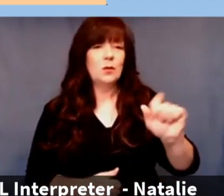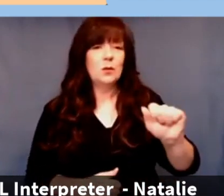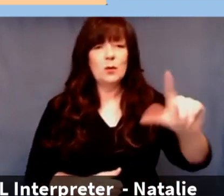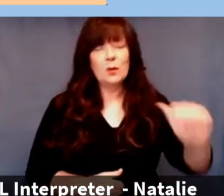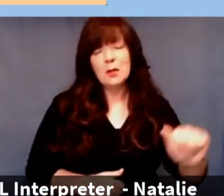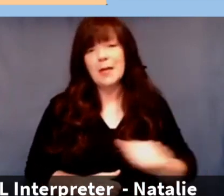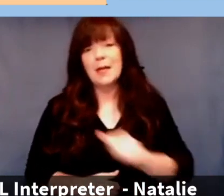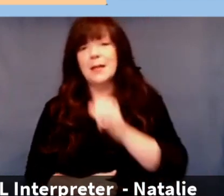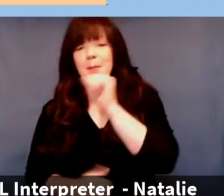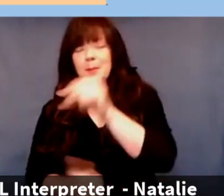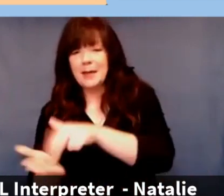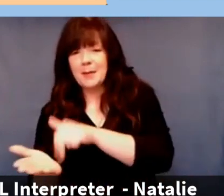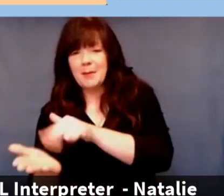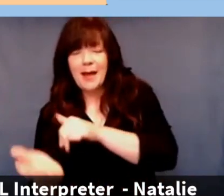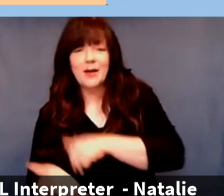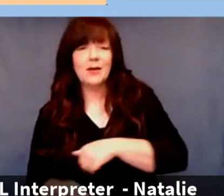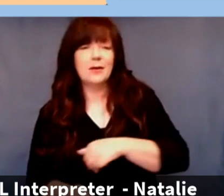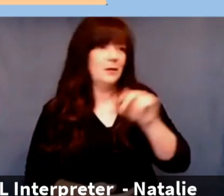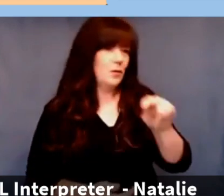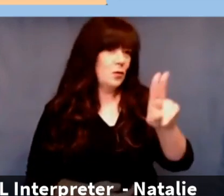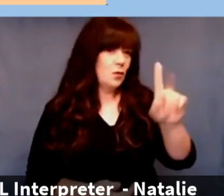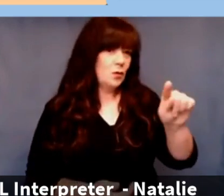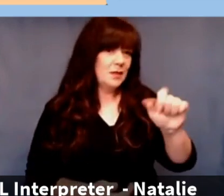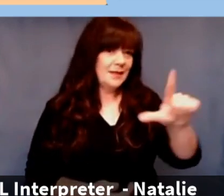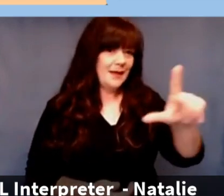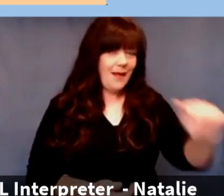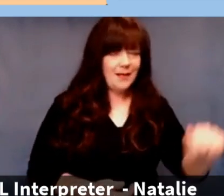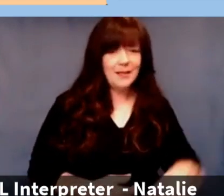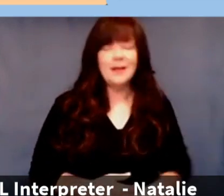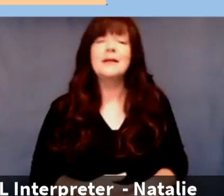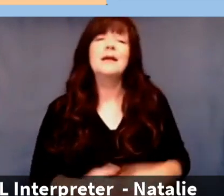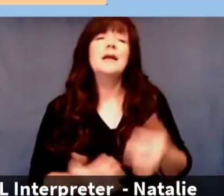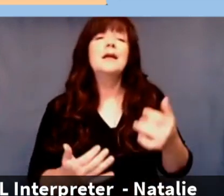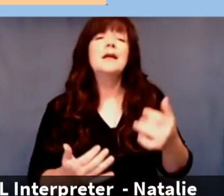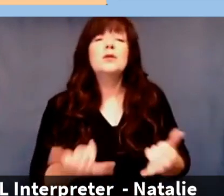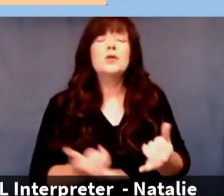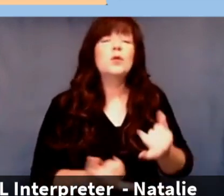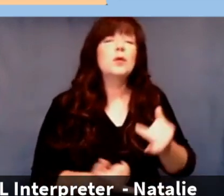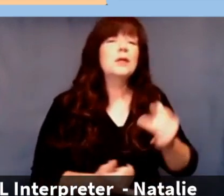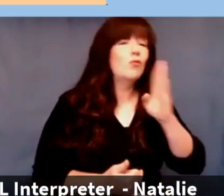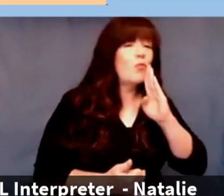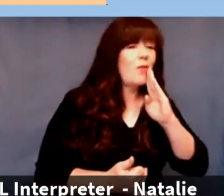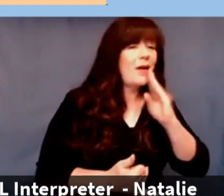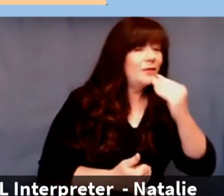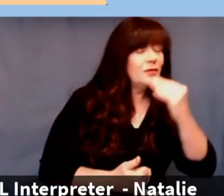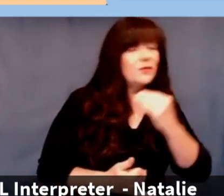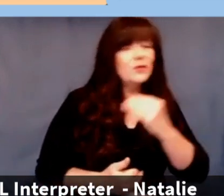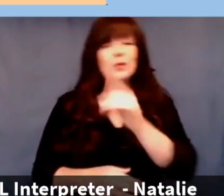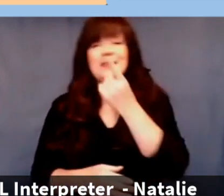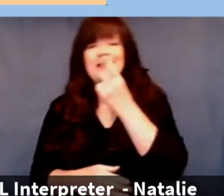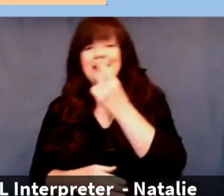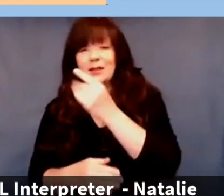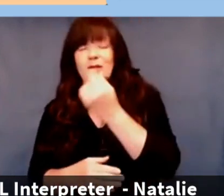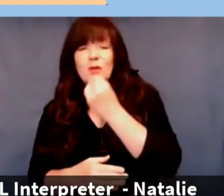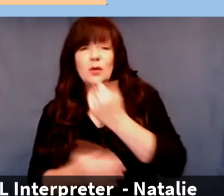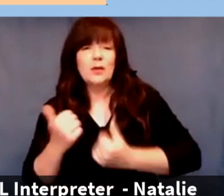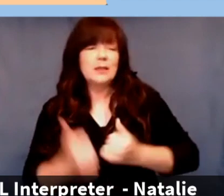dinner? Breakfast. Breakfast any time of the day, honestly. Anytime. I love breakfast.